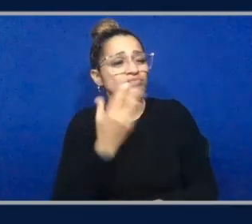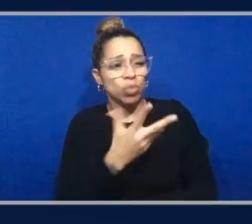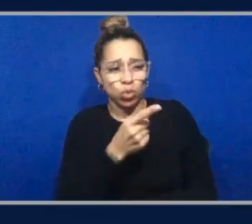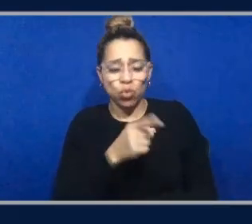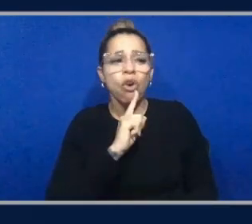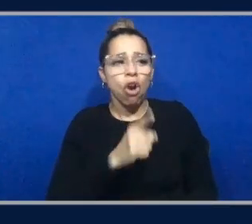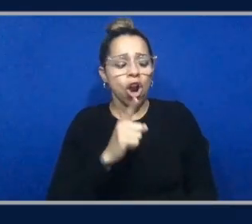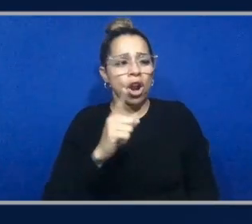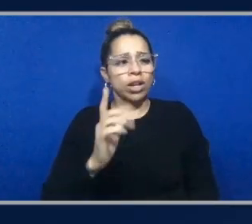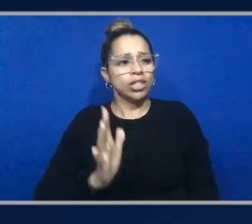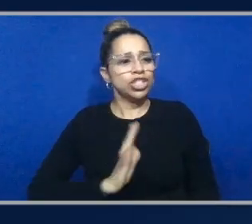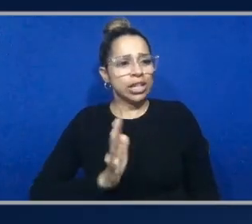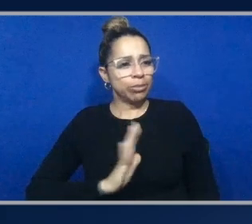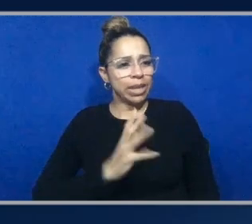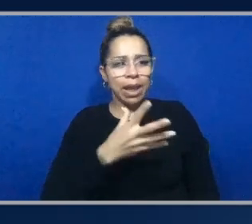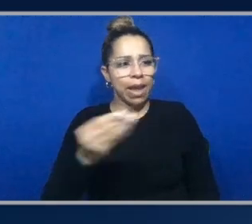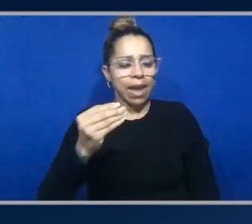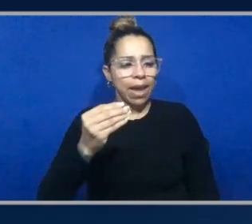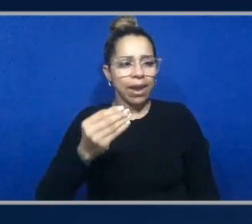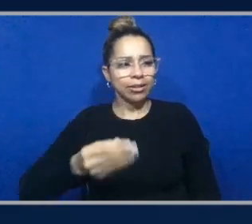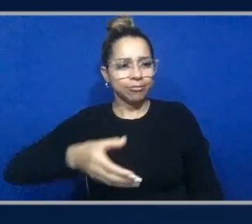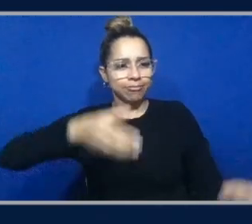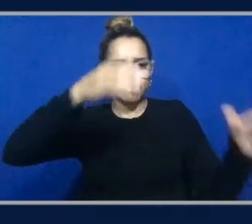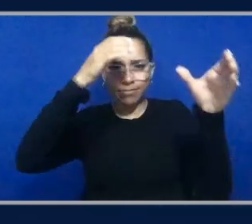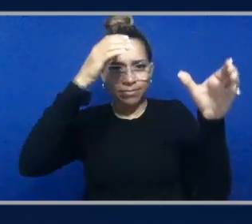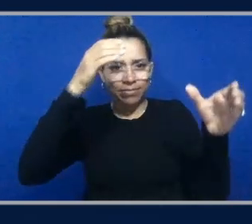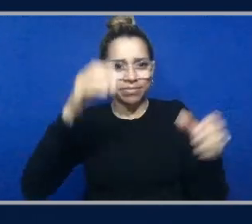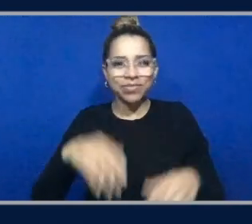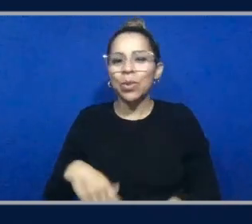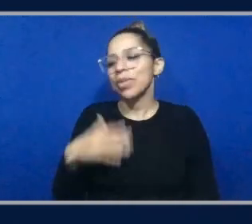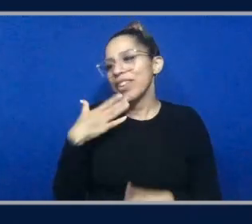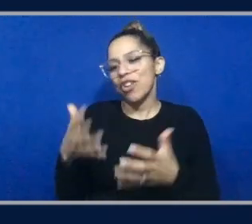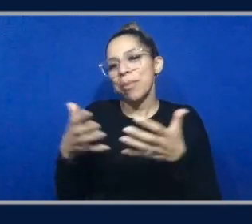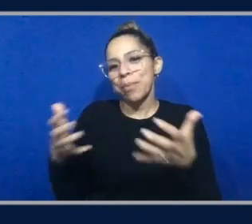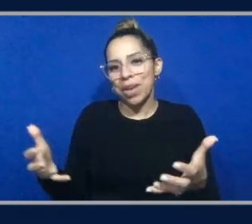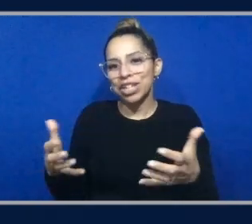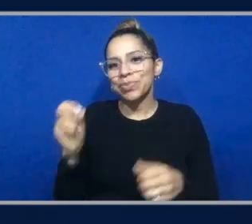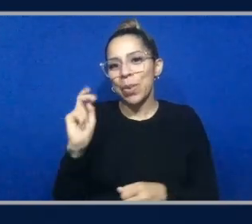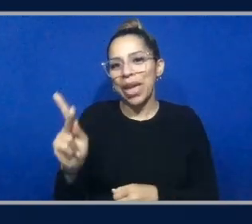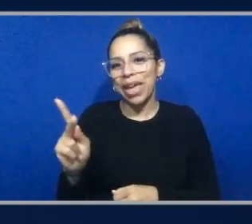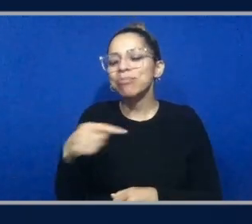much. Yeah. And you can tell them that they can find their check in the mail.